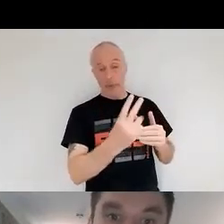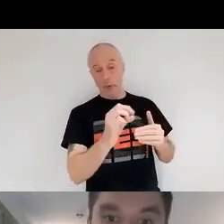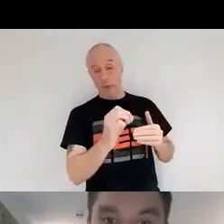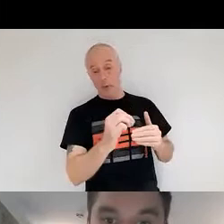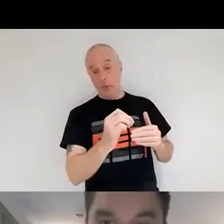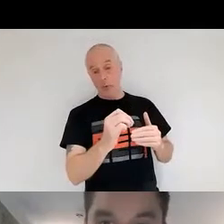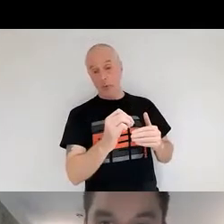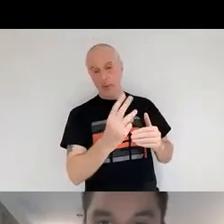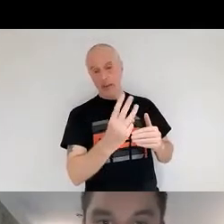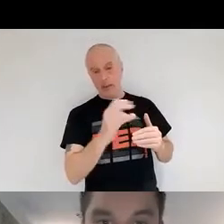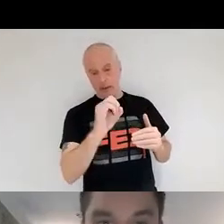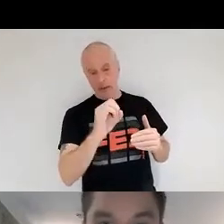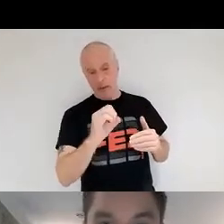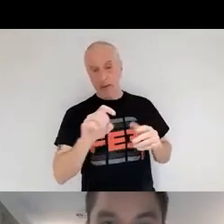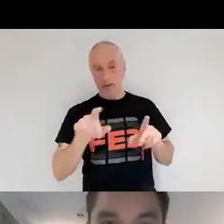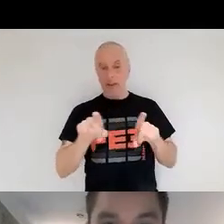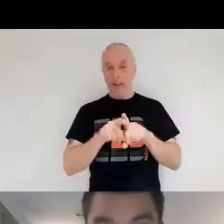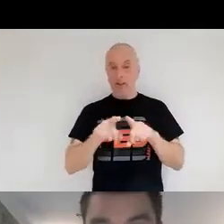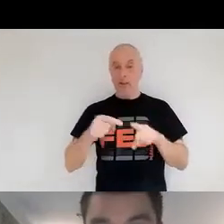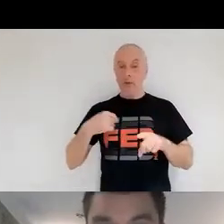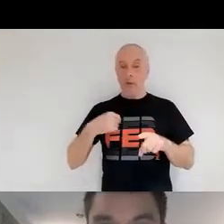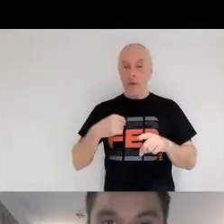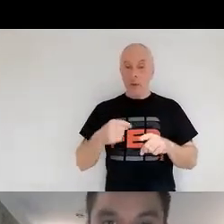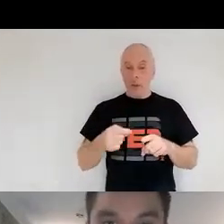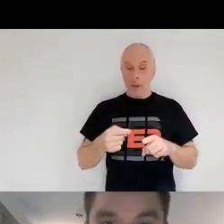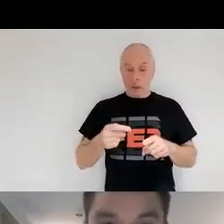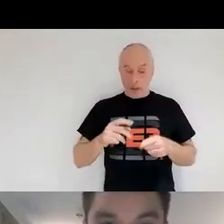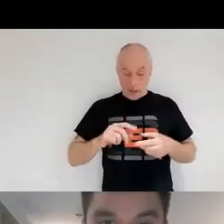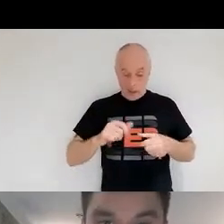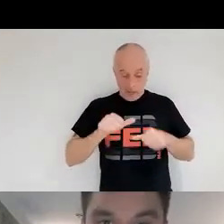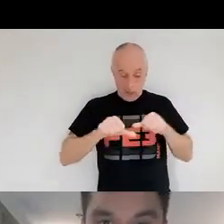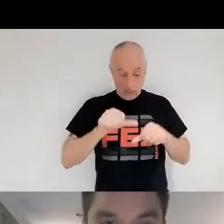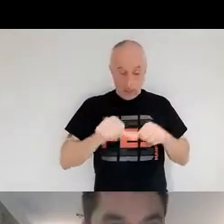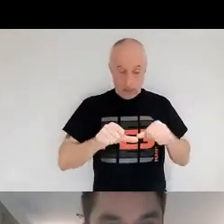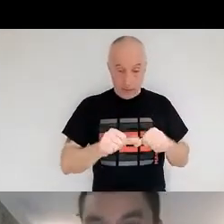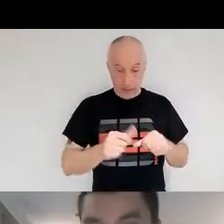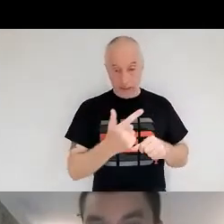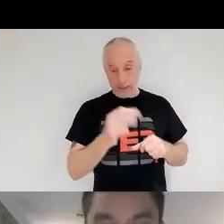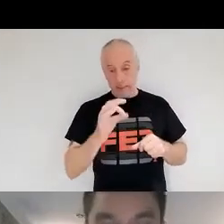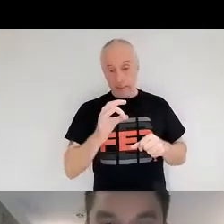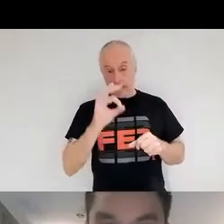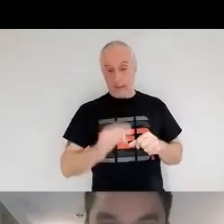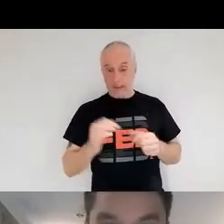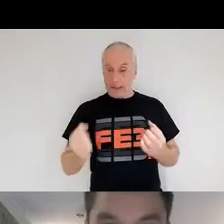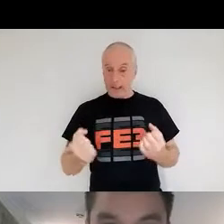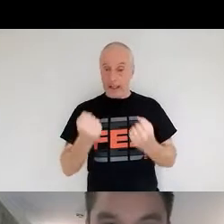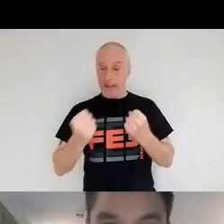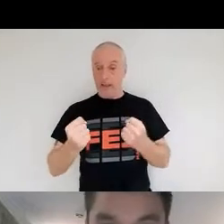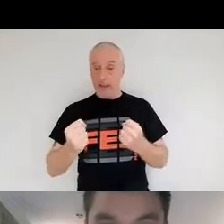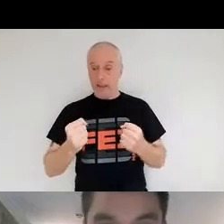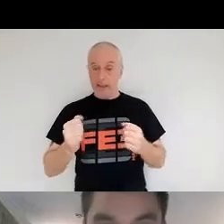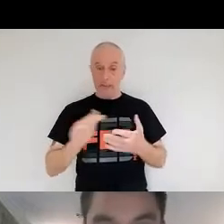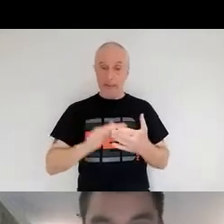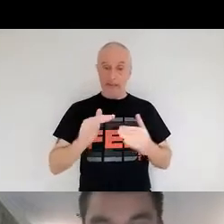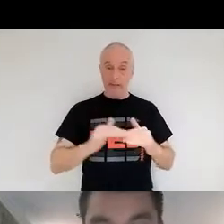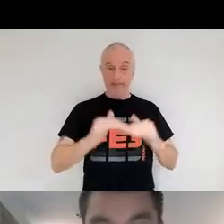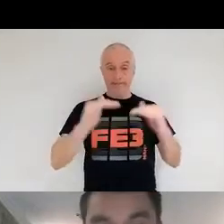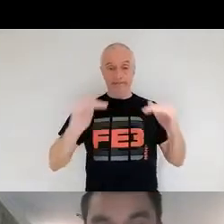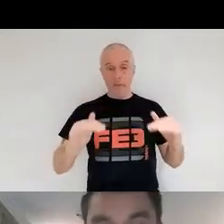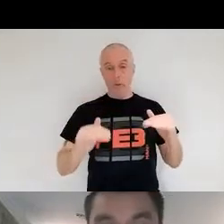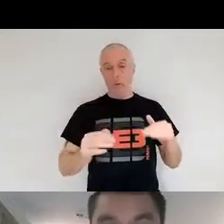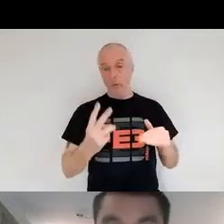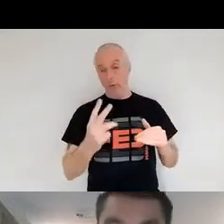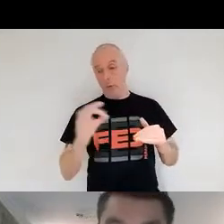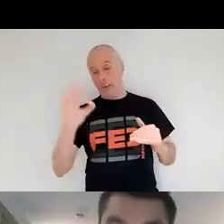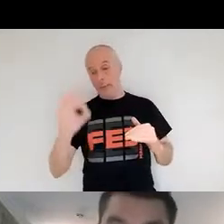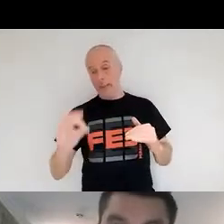enable the blending of hydrogen. So they quote here as 7% by energy. That's the equivalent of 20% by volume. And